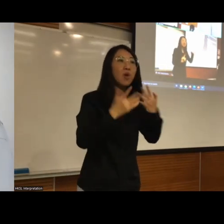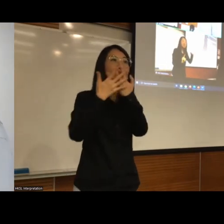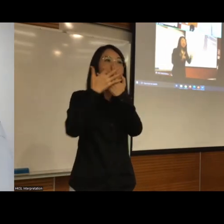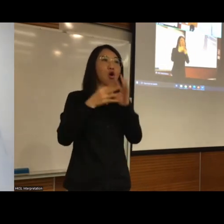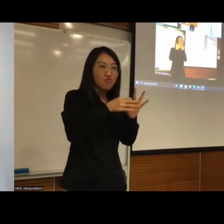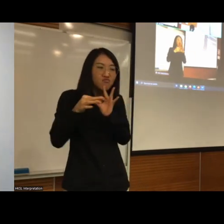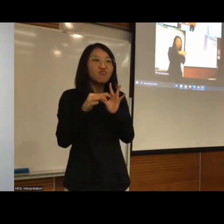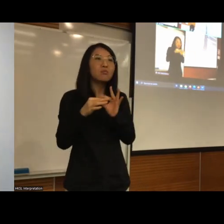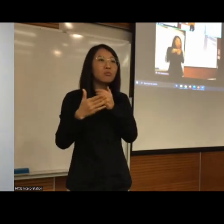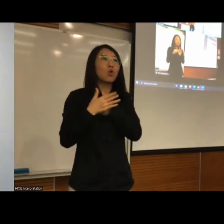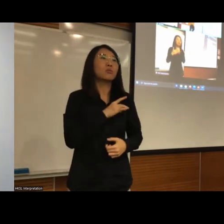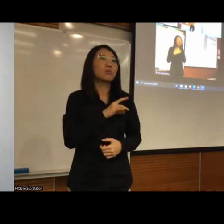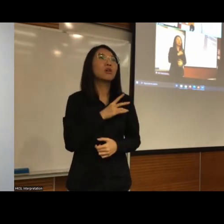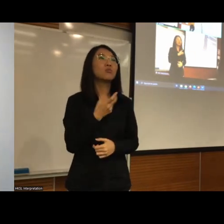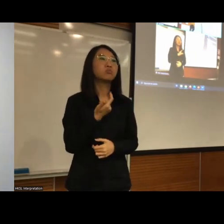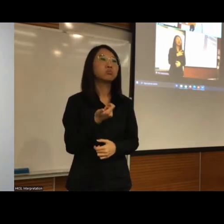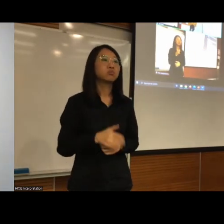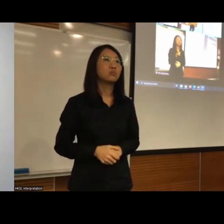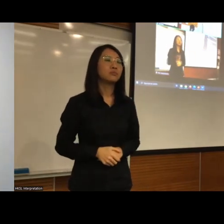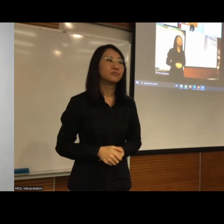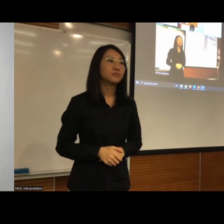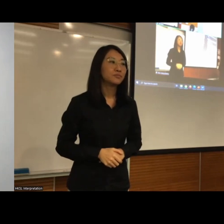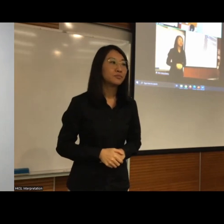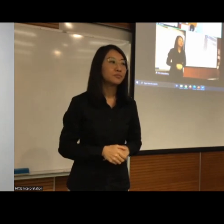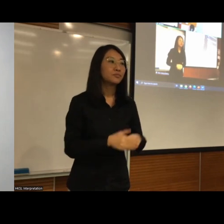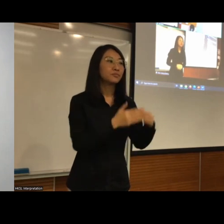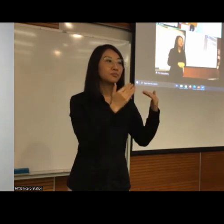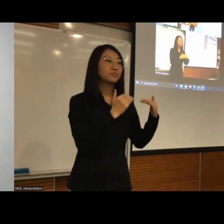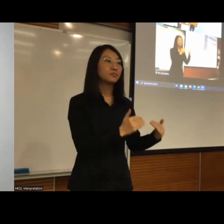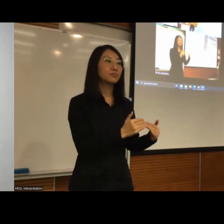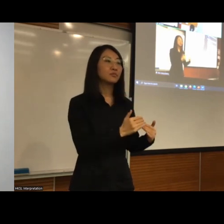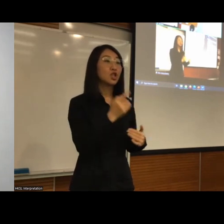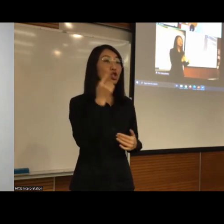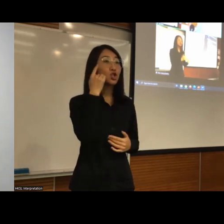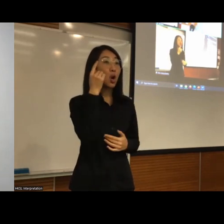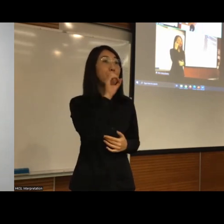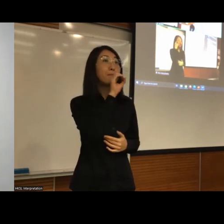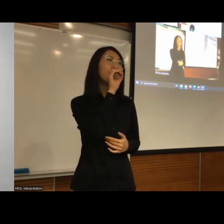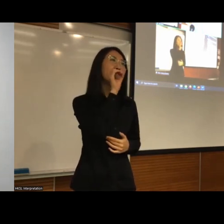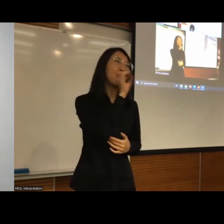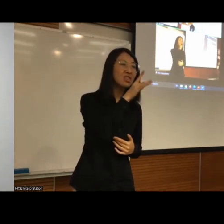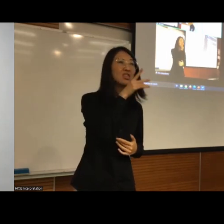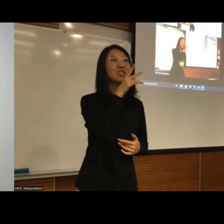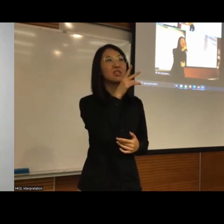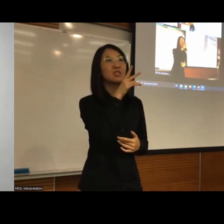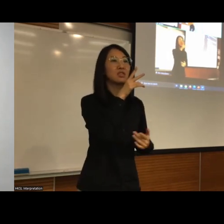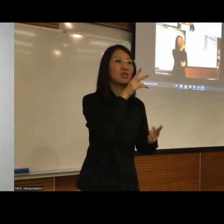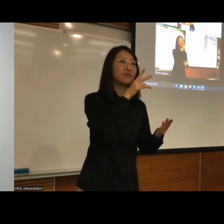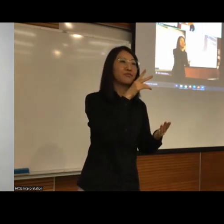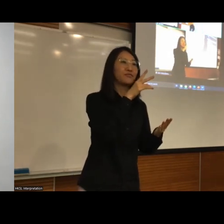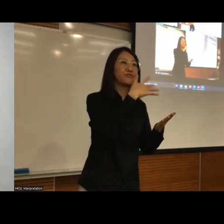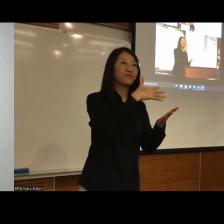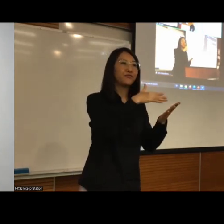Another question from Siqi. I'd like to ask about a phenomenon observed in translated English, especially